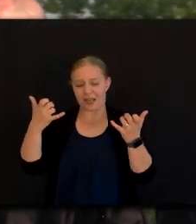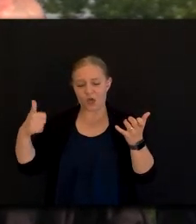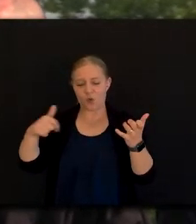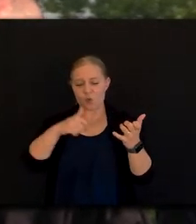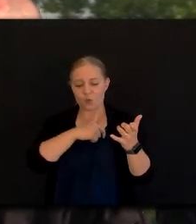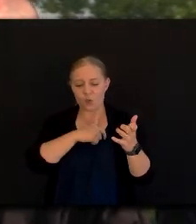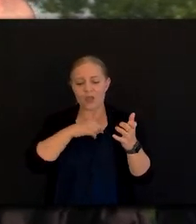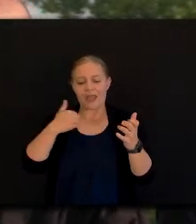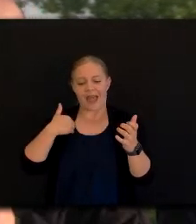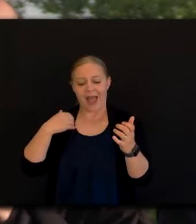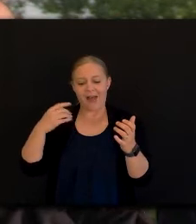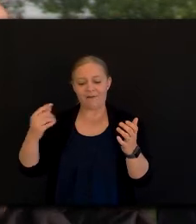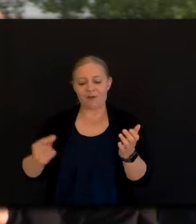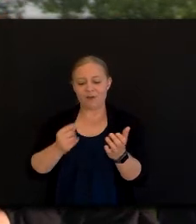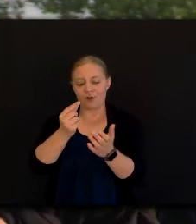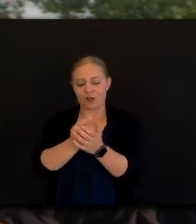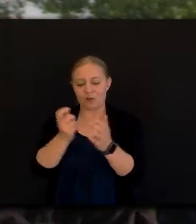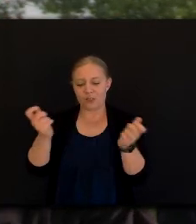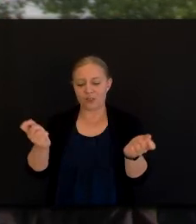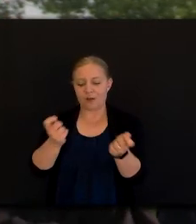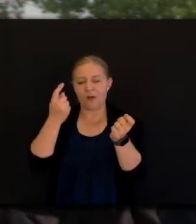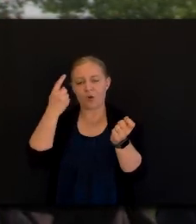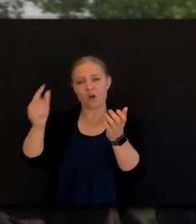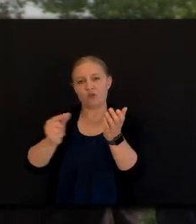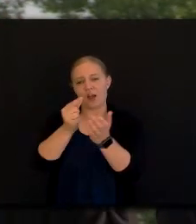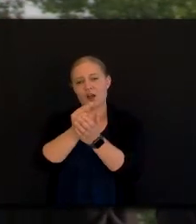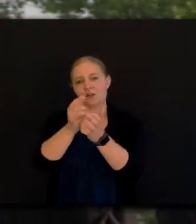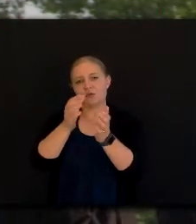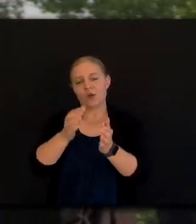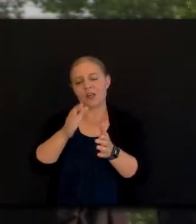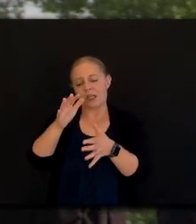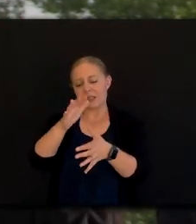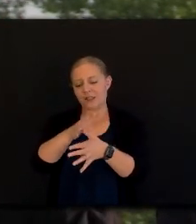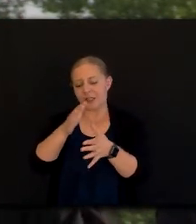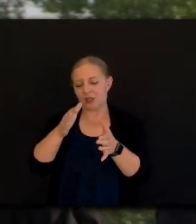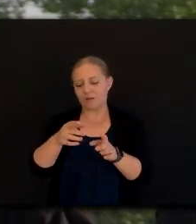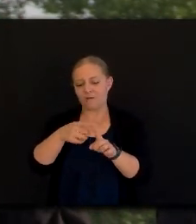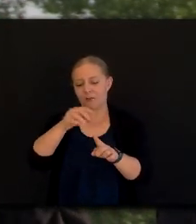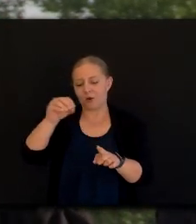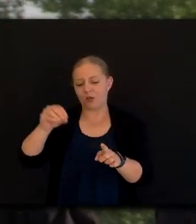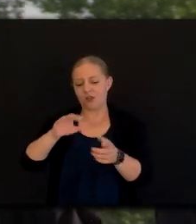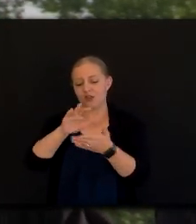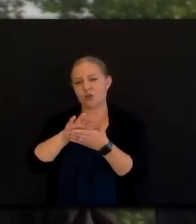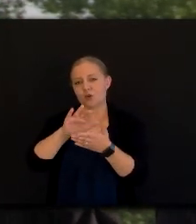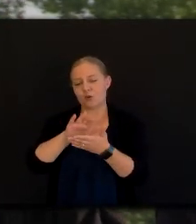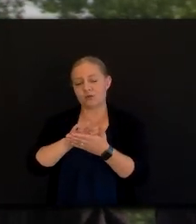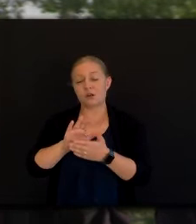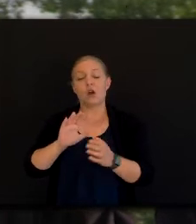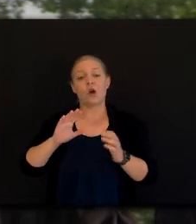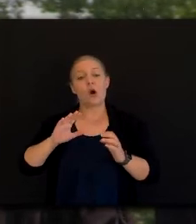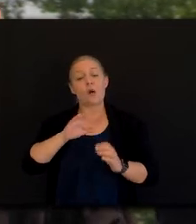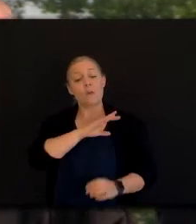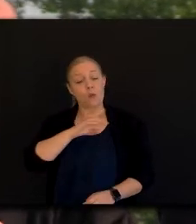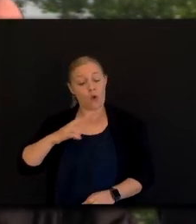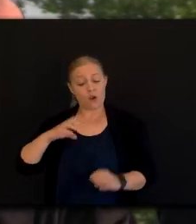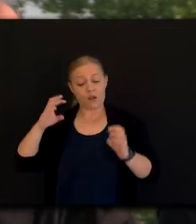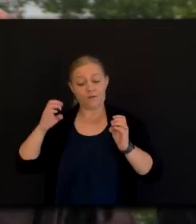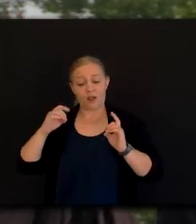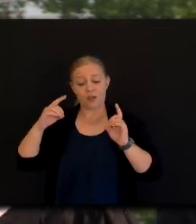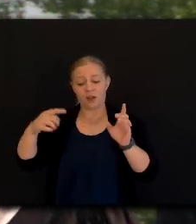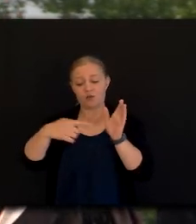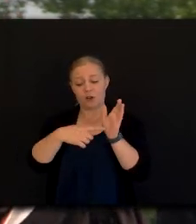we conduct commencement ceremonies for graduating seniors from the Olathe Public Schools. Board of Education